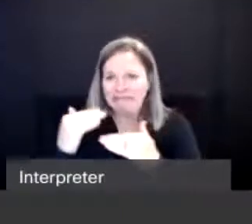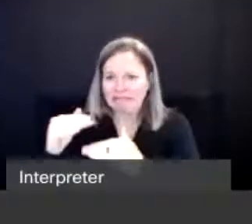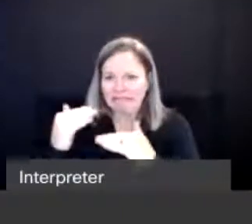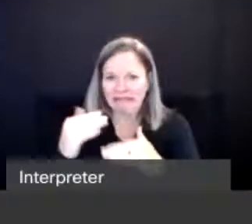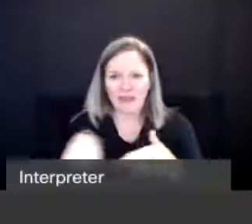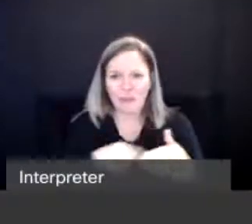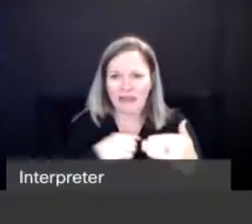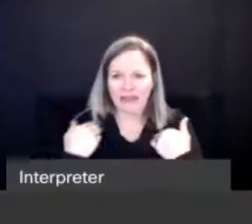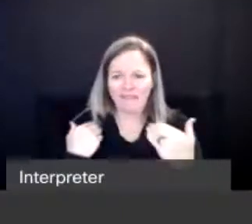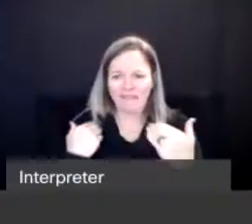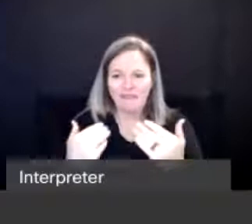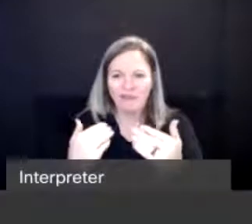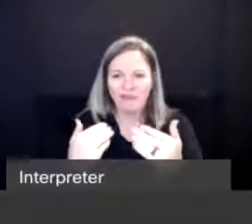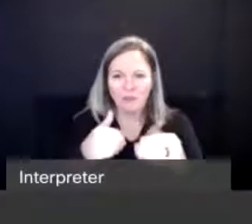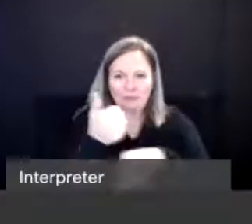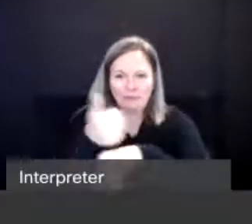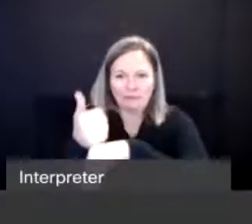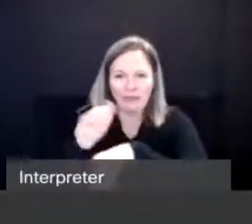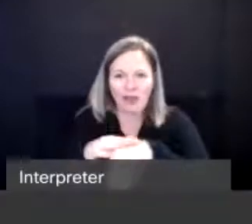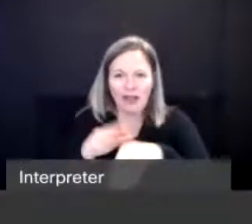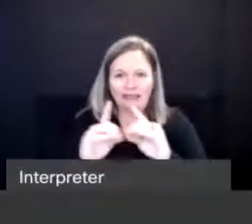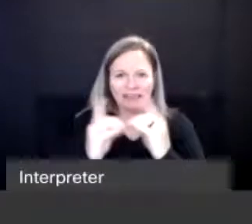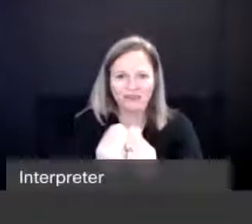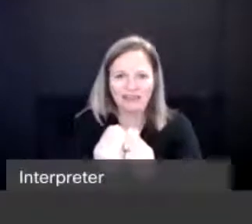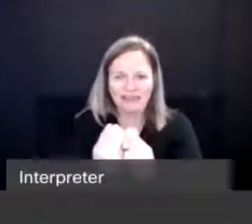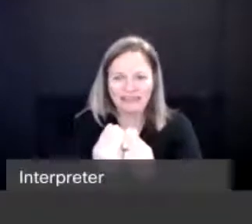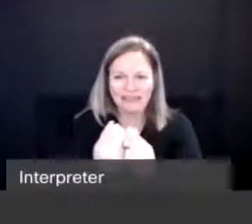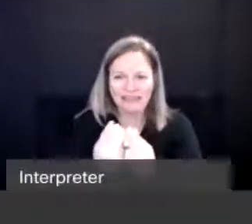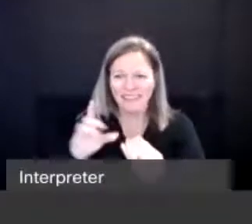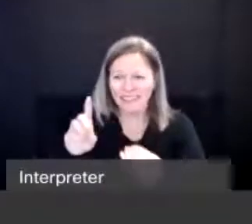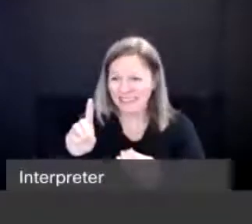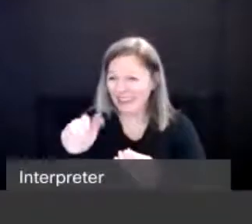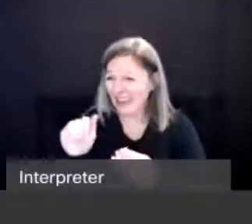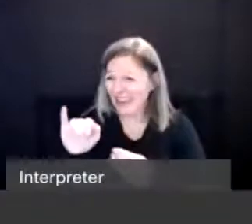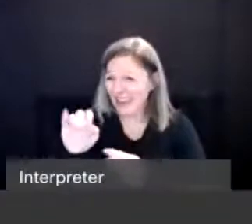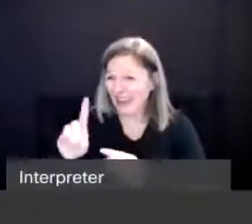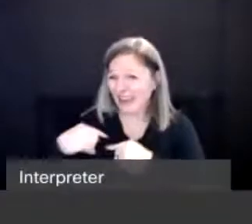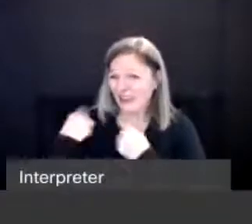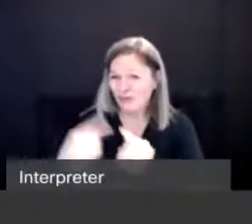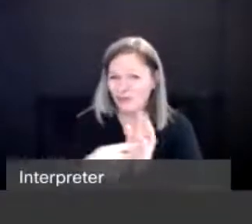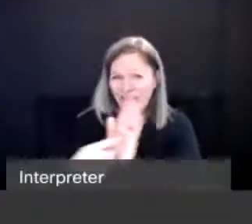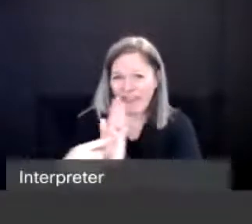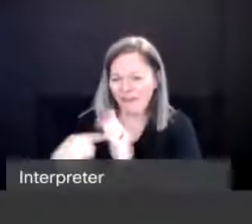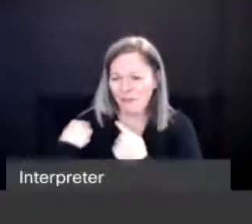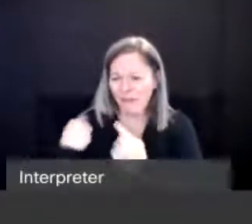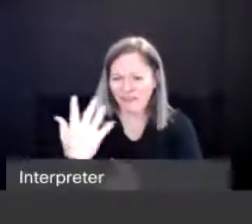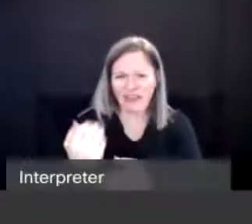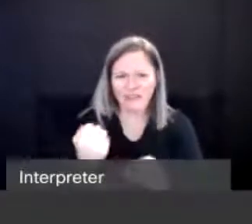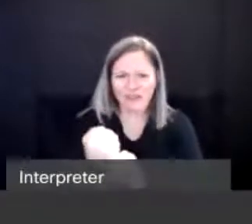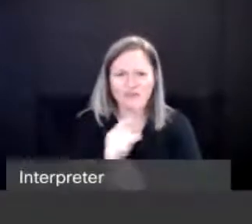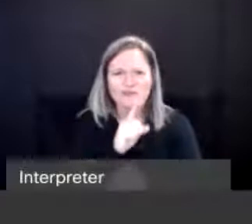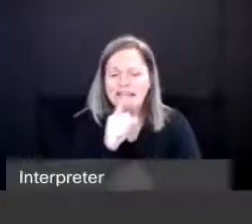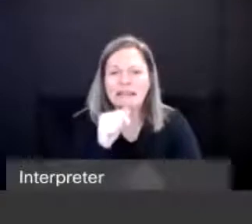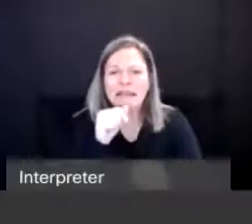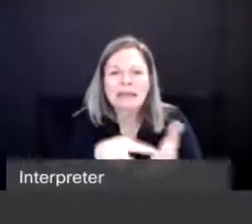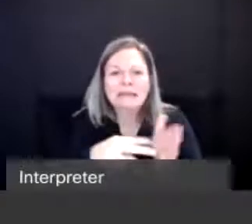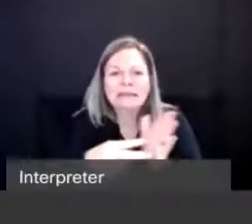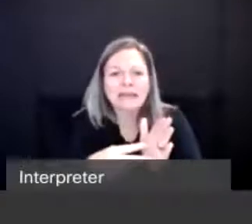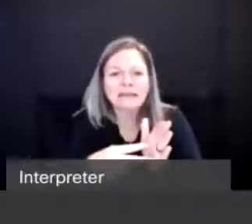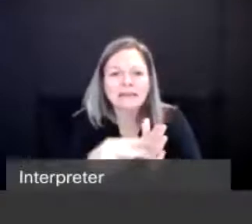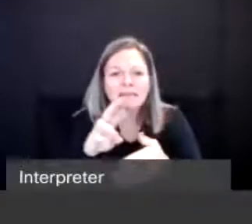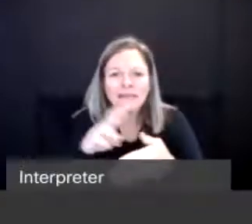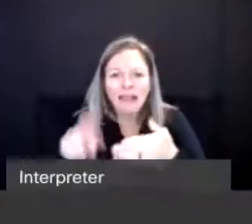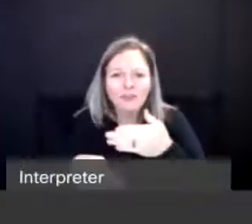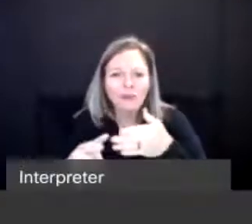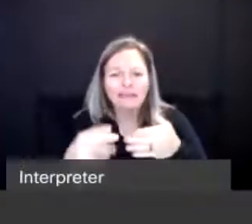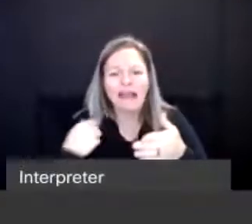districts with this aid have been revealed over the past 5 years, and I do think it was really unintended consequences from the original bill. I